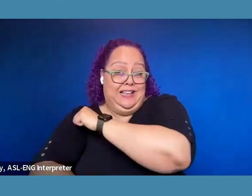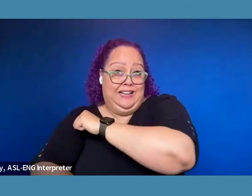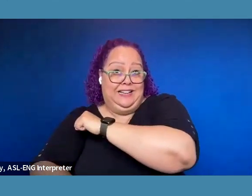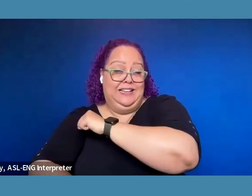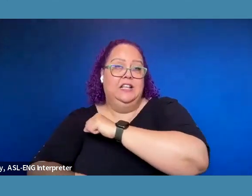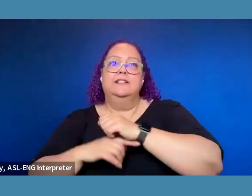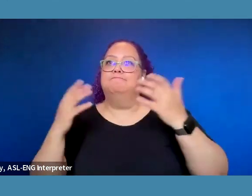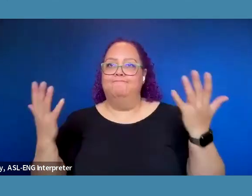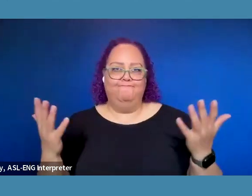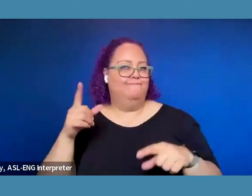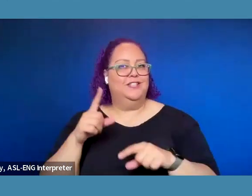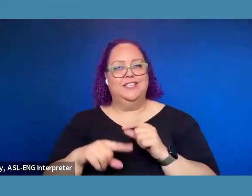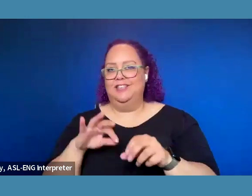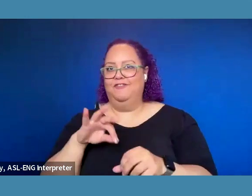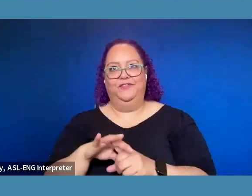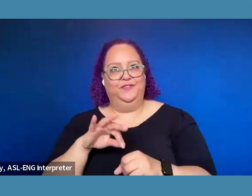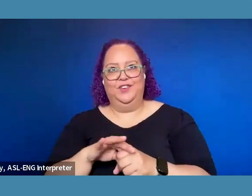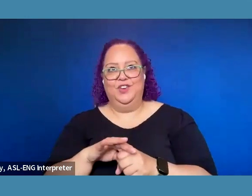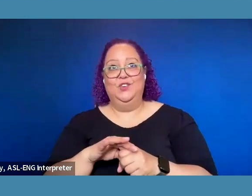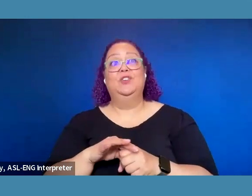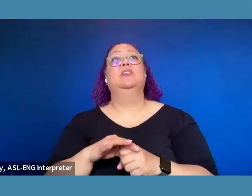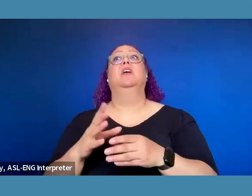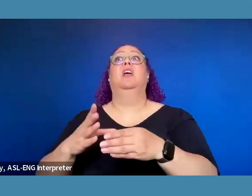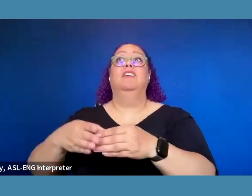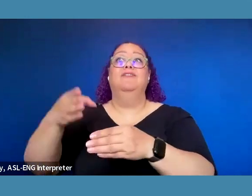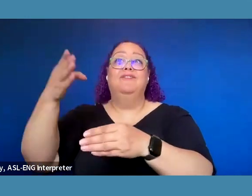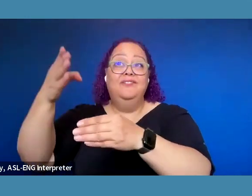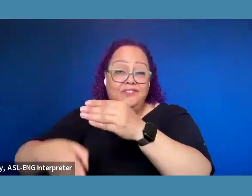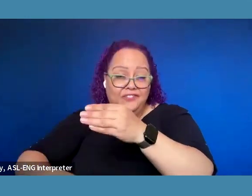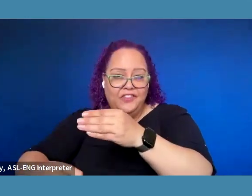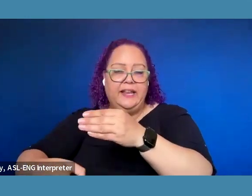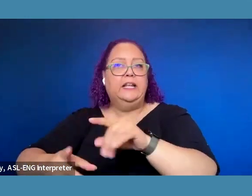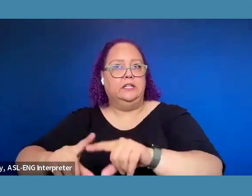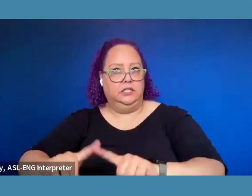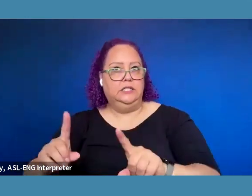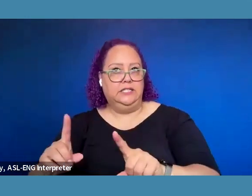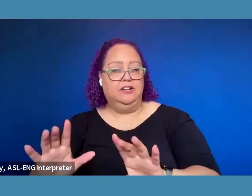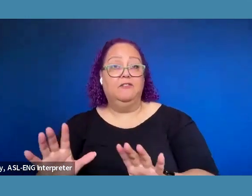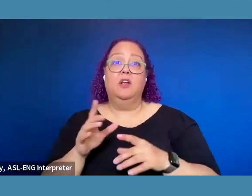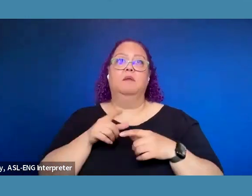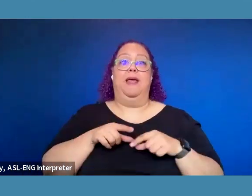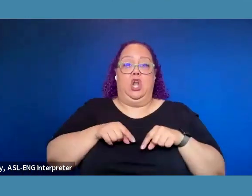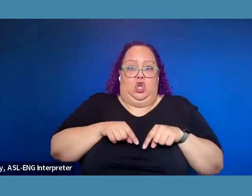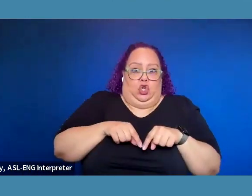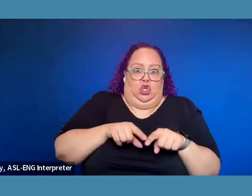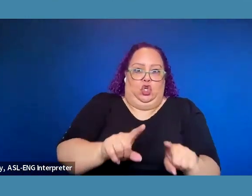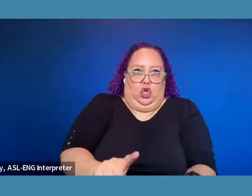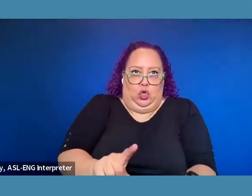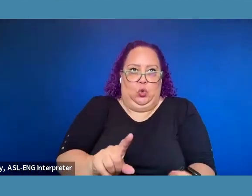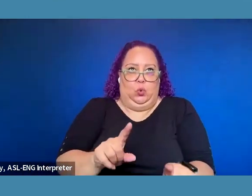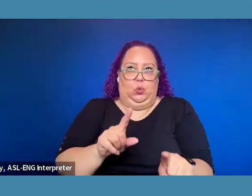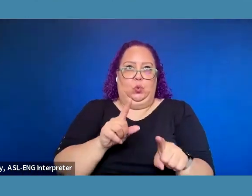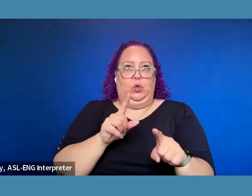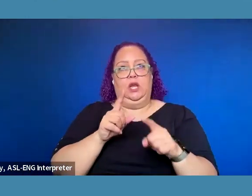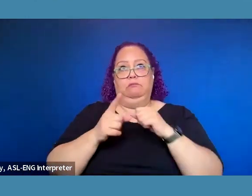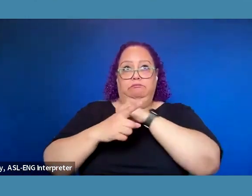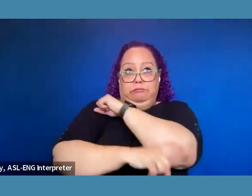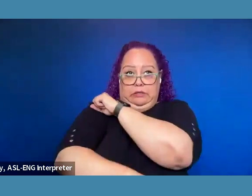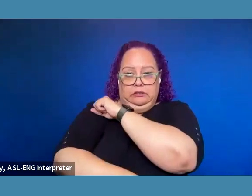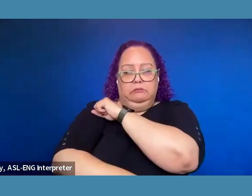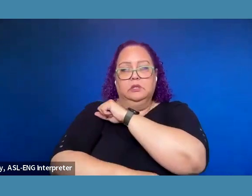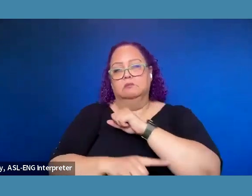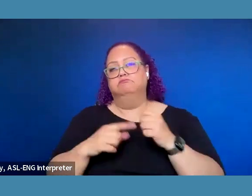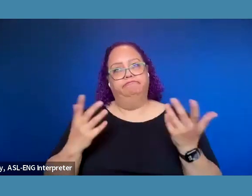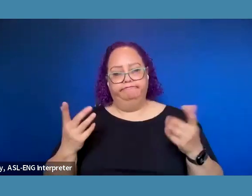you, in many cases, your right to vote is restored. That was a citizens initiative a couple years ago,